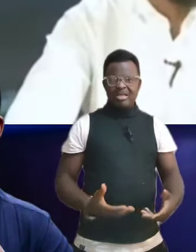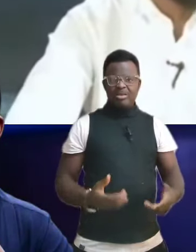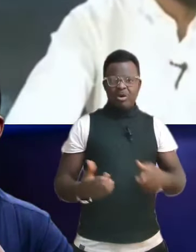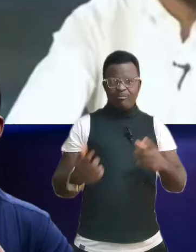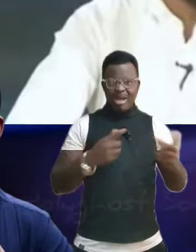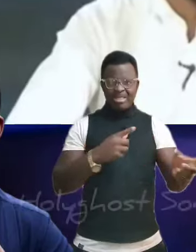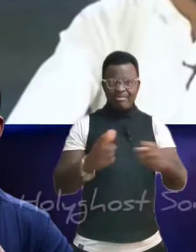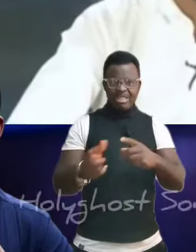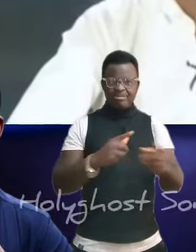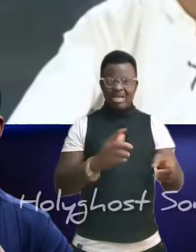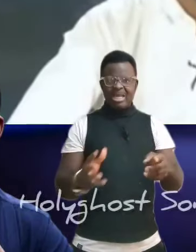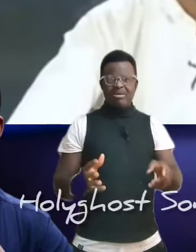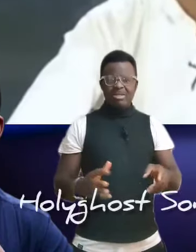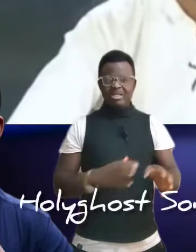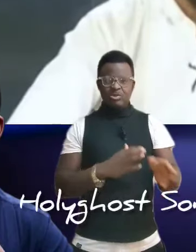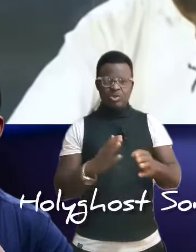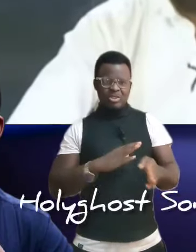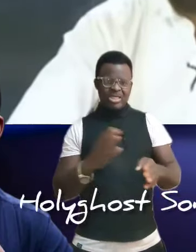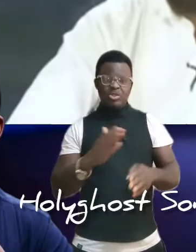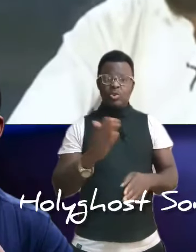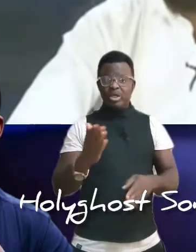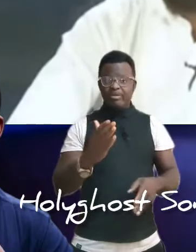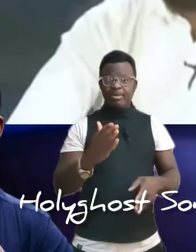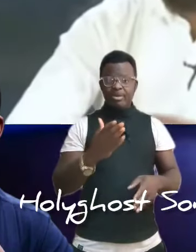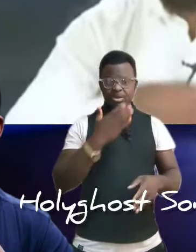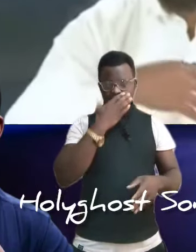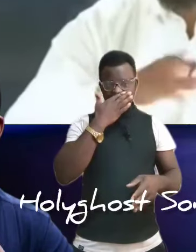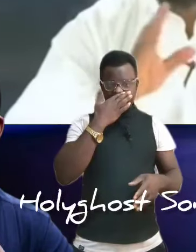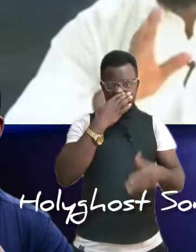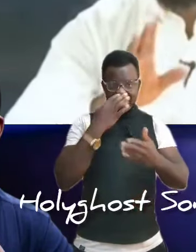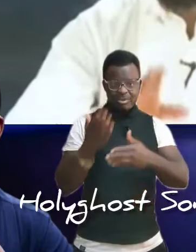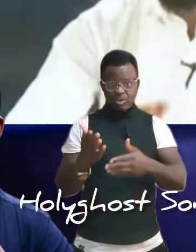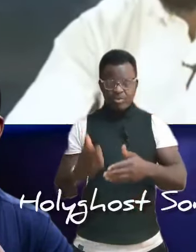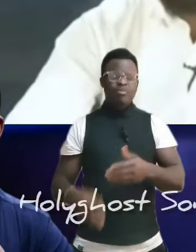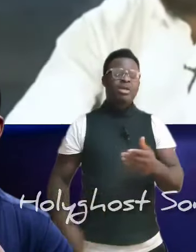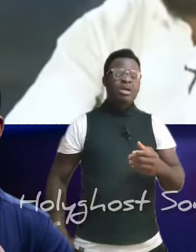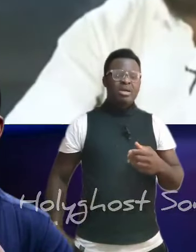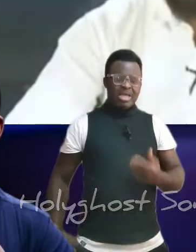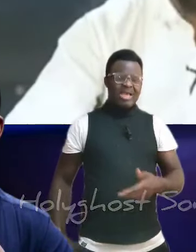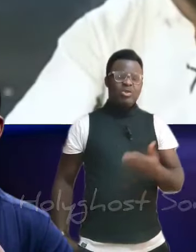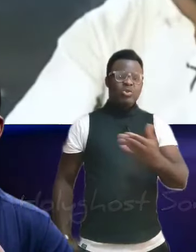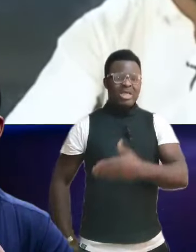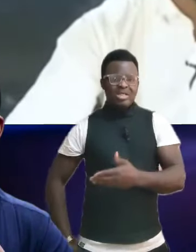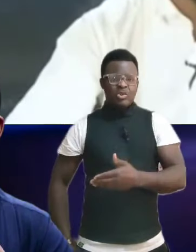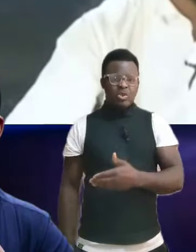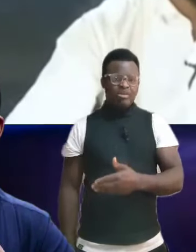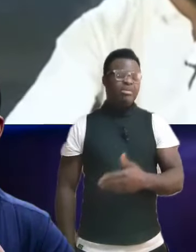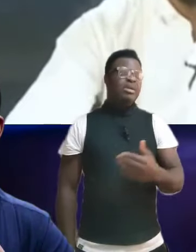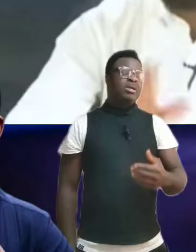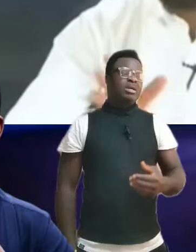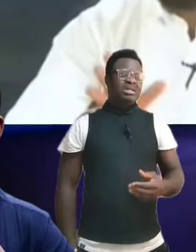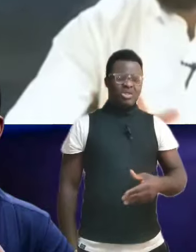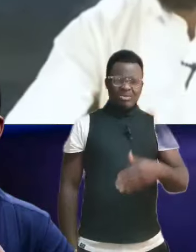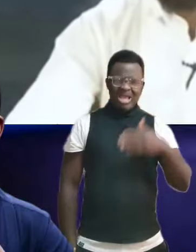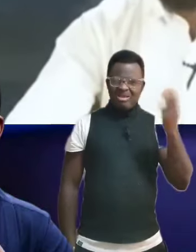elements contained in the charge. You know, because we don't want to be say anything like sub judice.